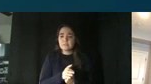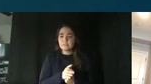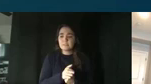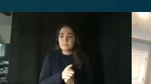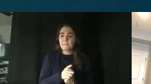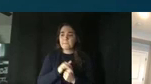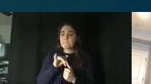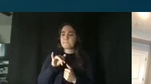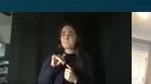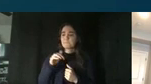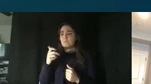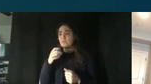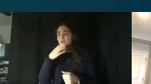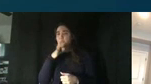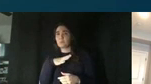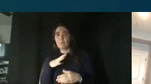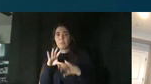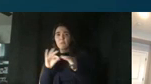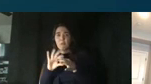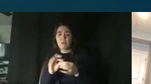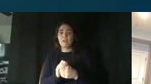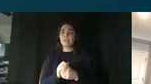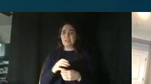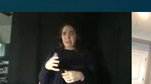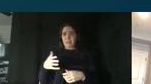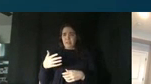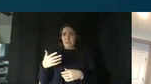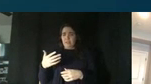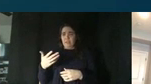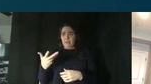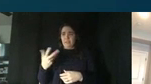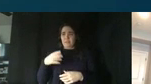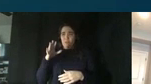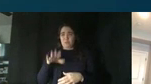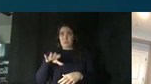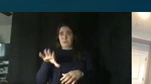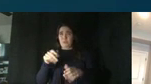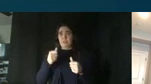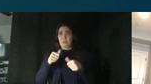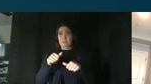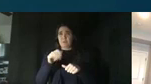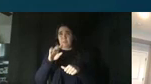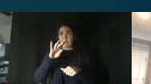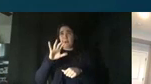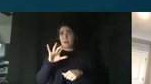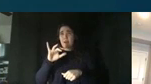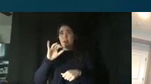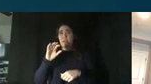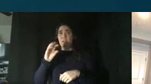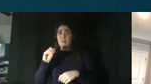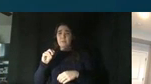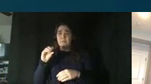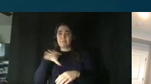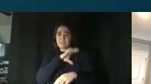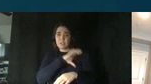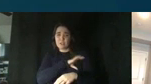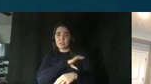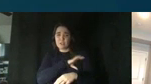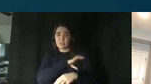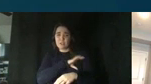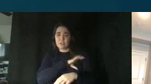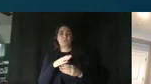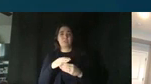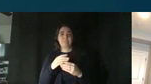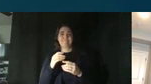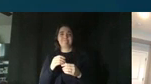Jeanette White, authors, if they decide to use a BIPOC character, must consult with a BIPOC so they don't fall into racist stereotypes